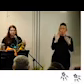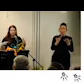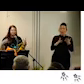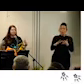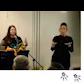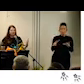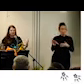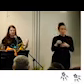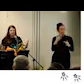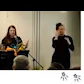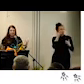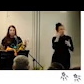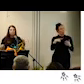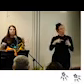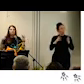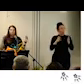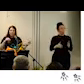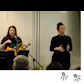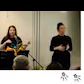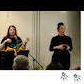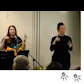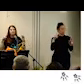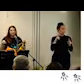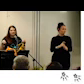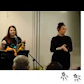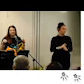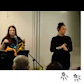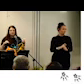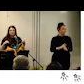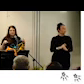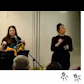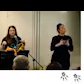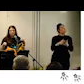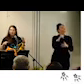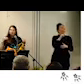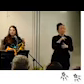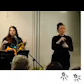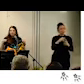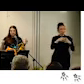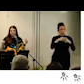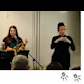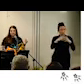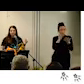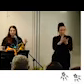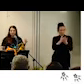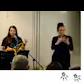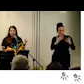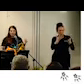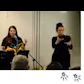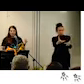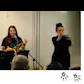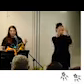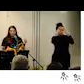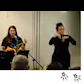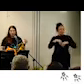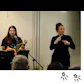autism because humans are really complex. But we can break it down and model it simply in mice. We can manipulate mice in